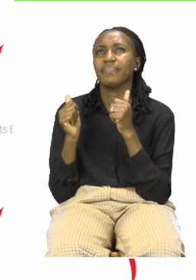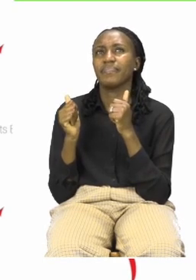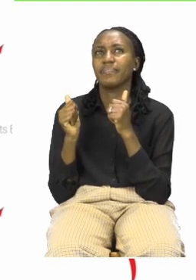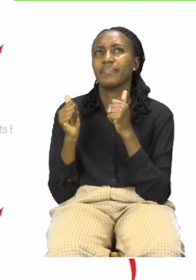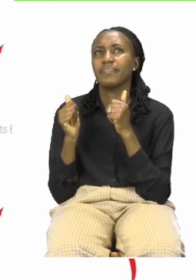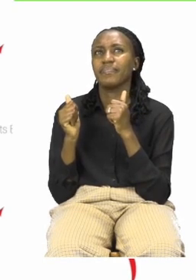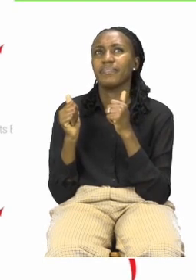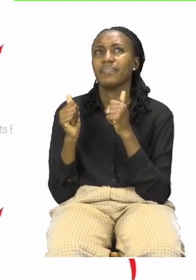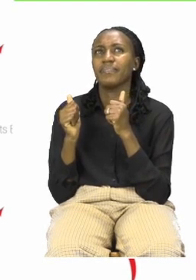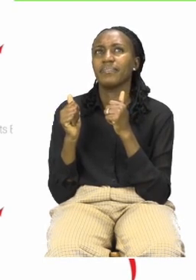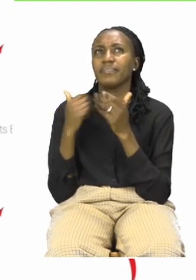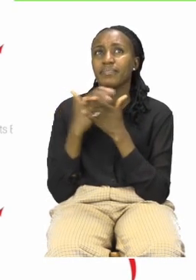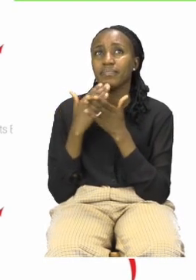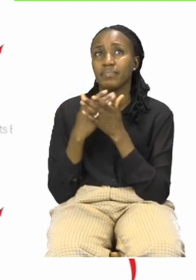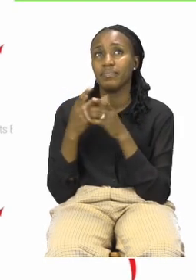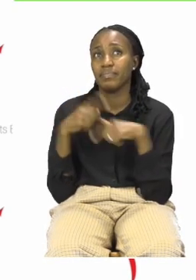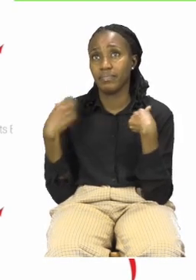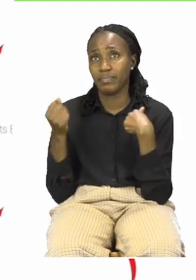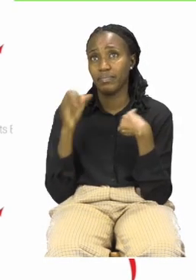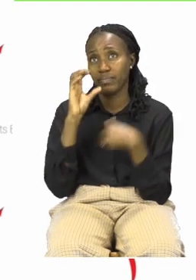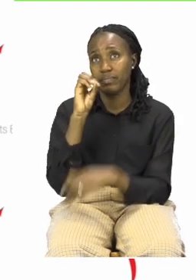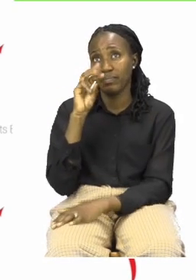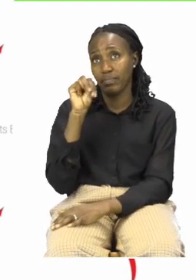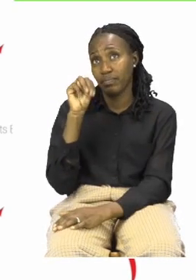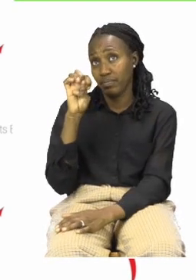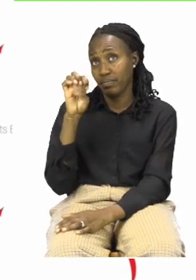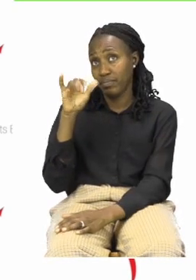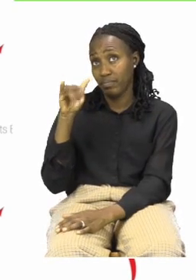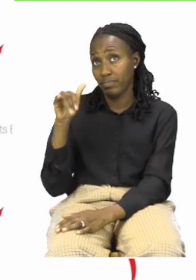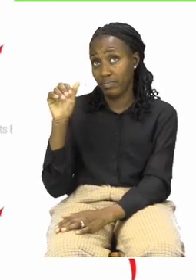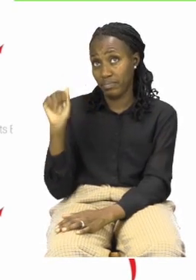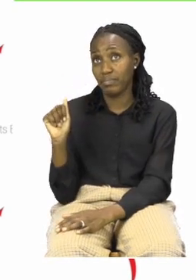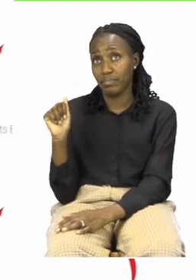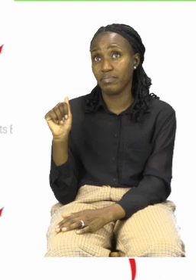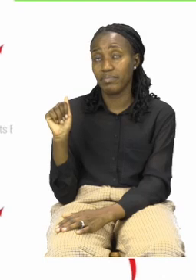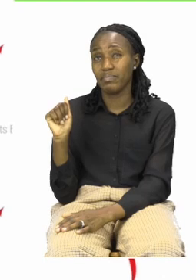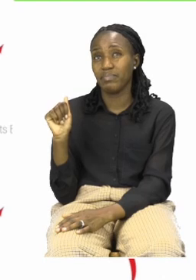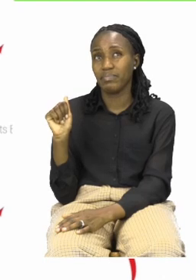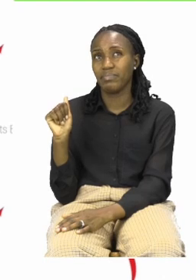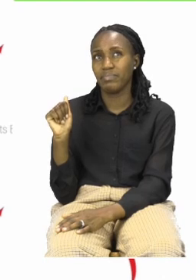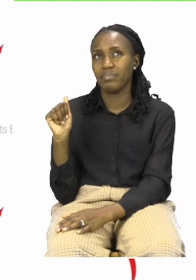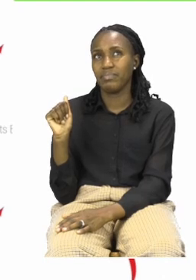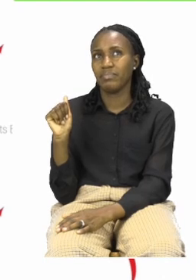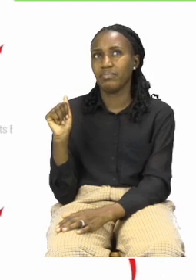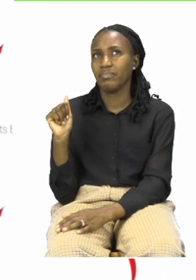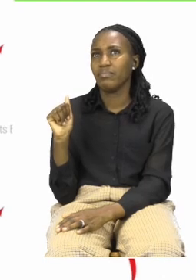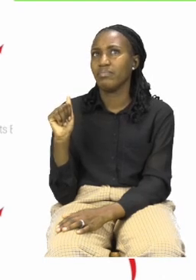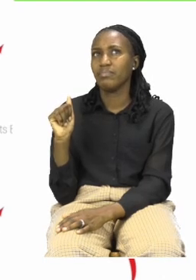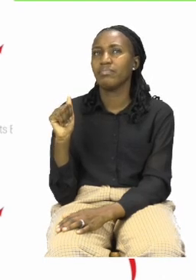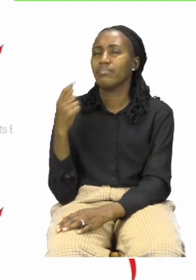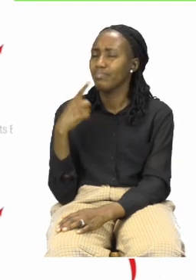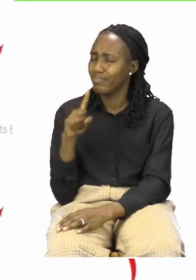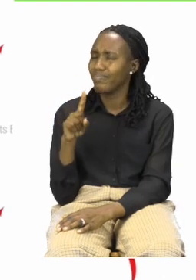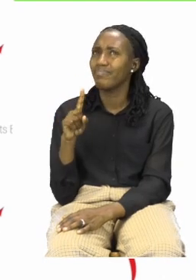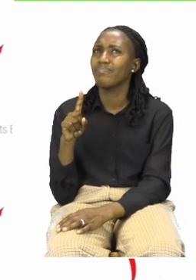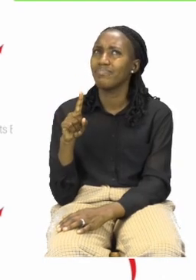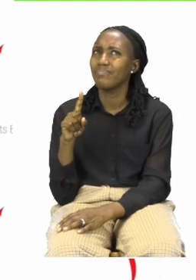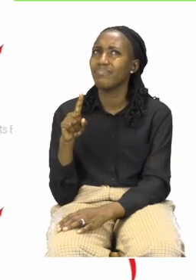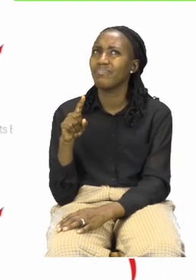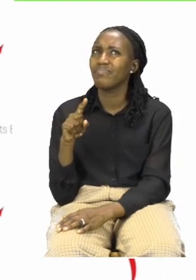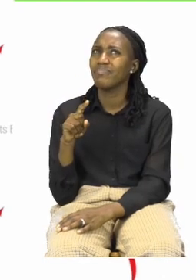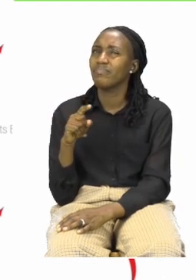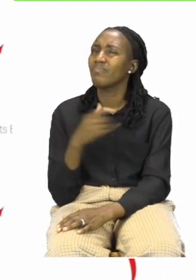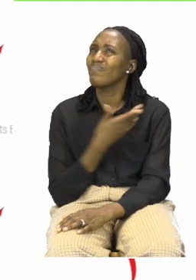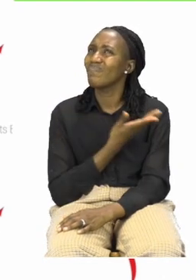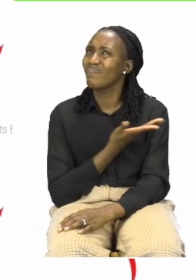course, you've got Amaya that is just 30 kilometers away. That's also got amazing golfers. But I must tell you, in all